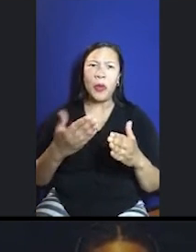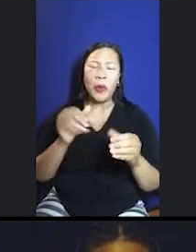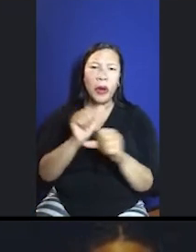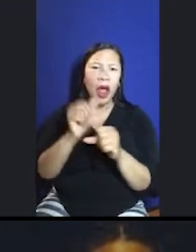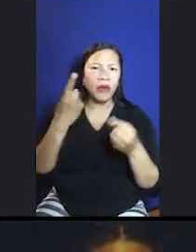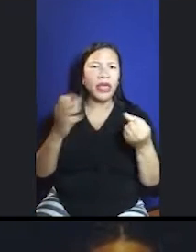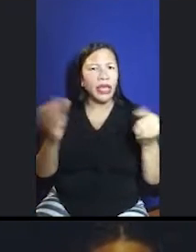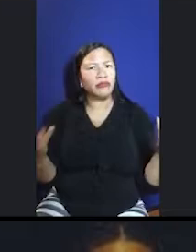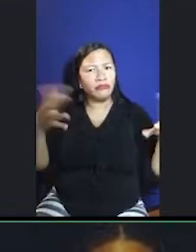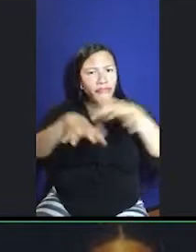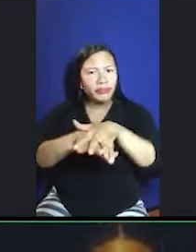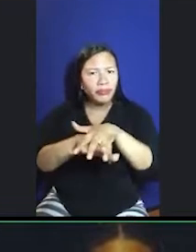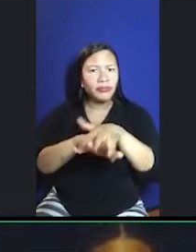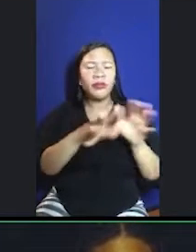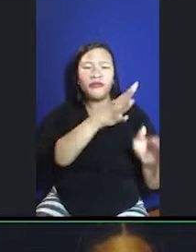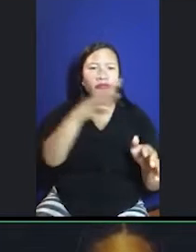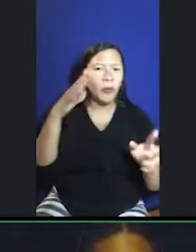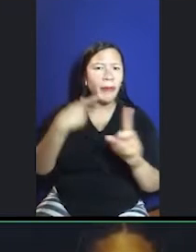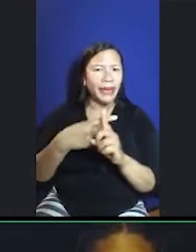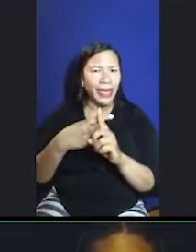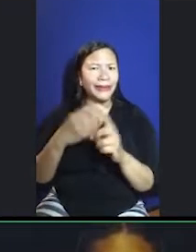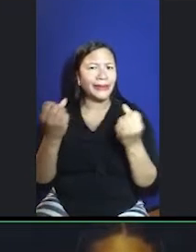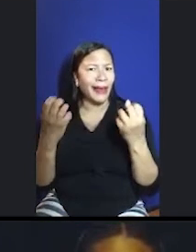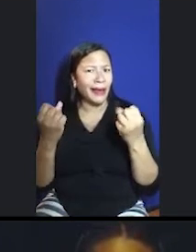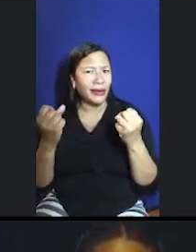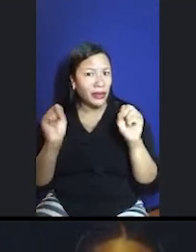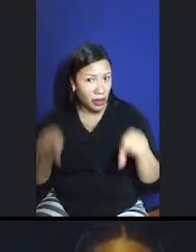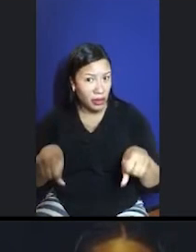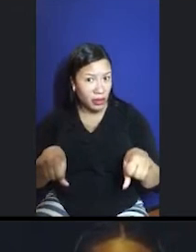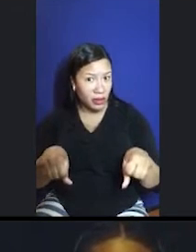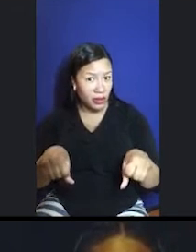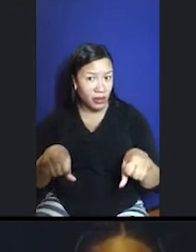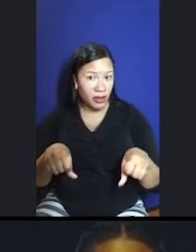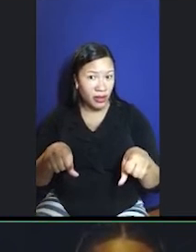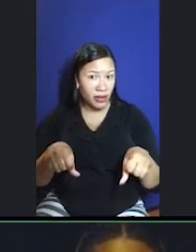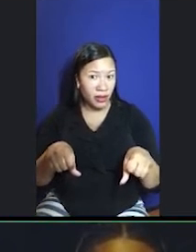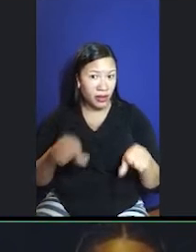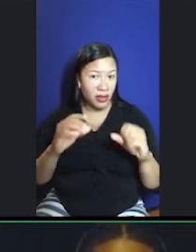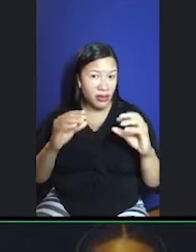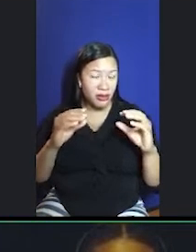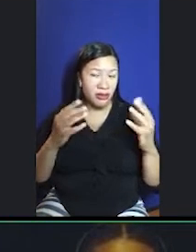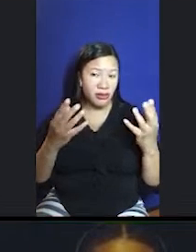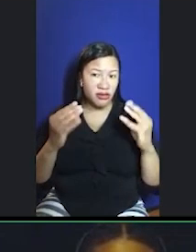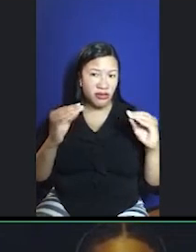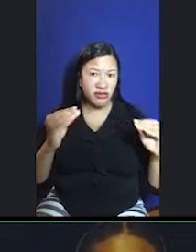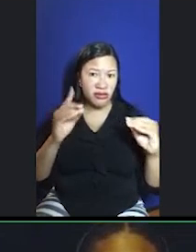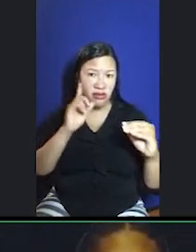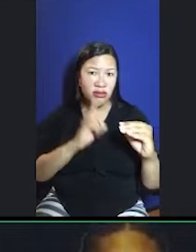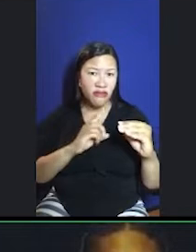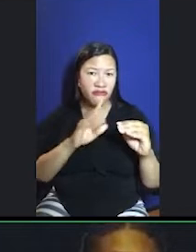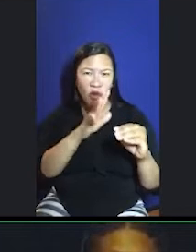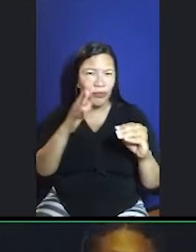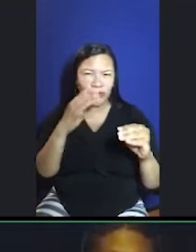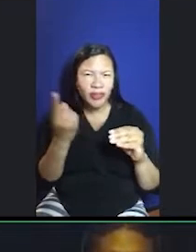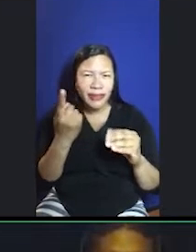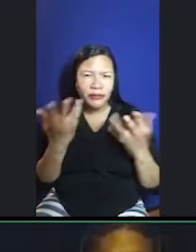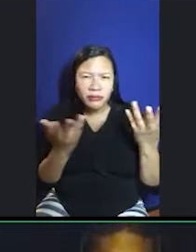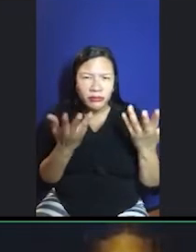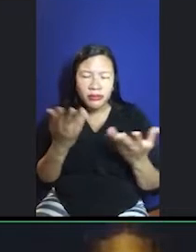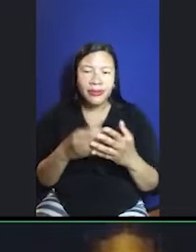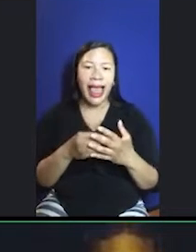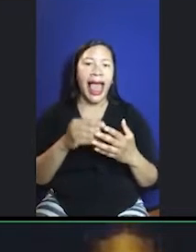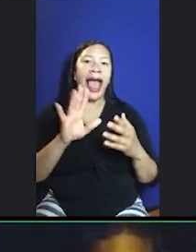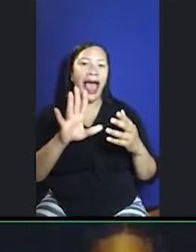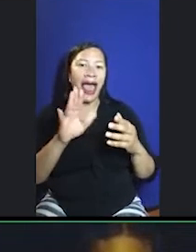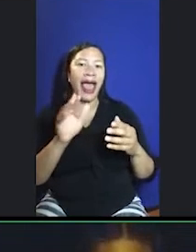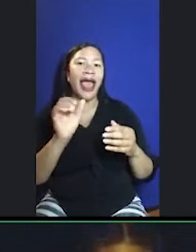them? Teaching yeah, more man. deaf people how to farm? You because like, it's a